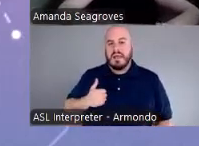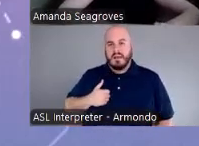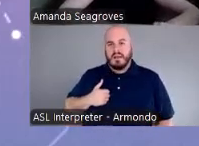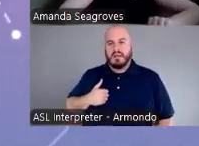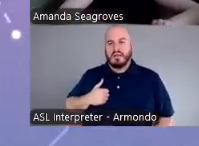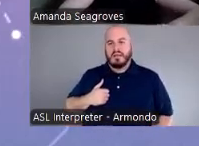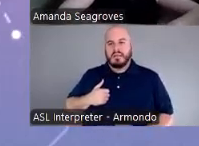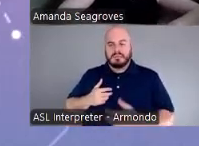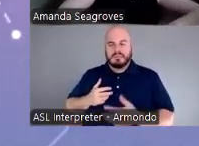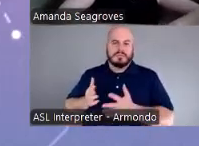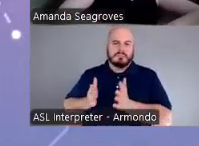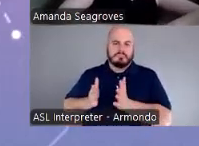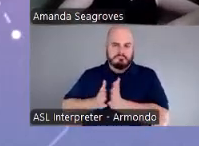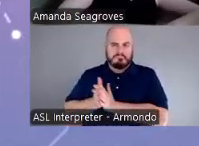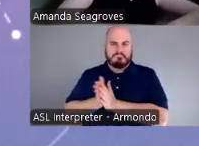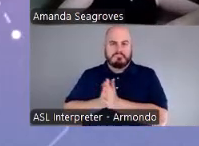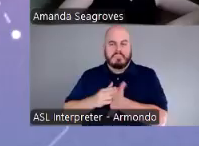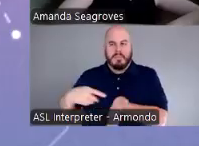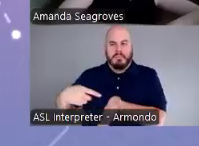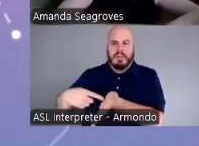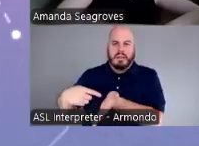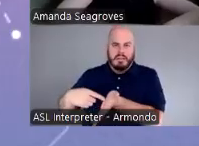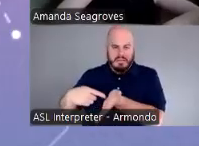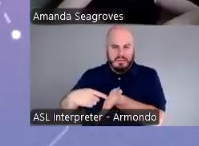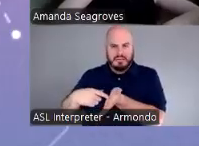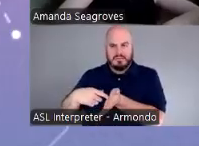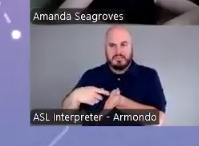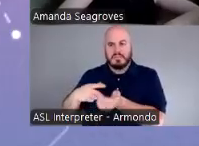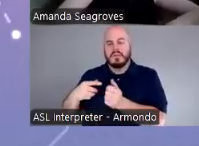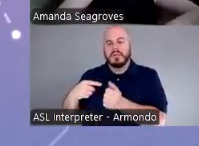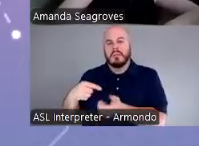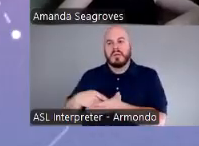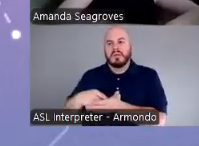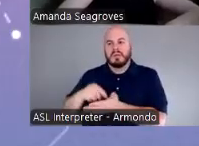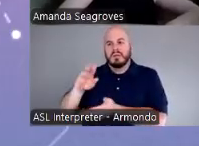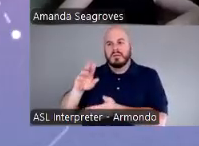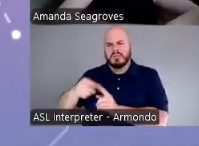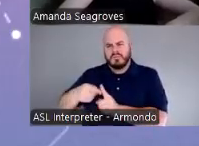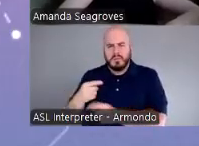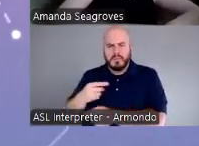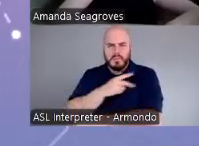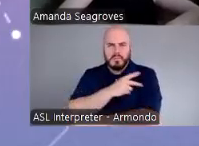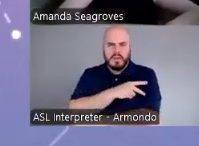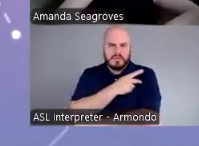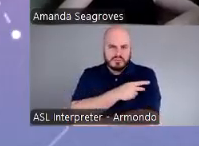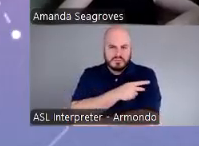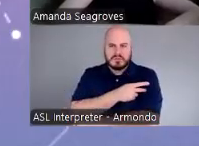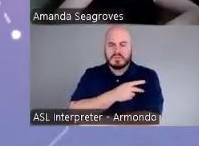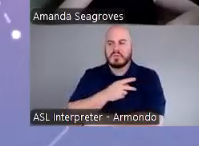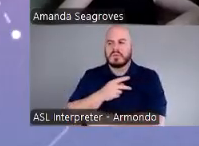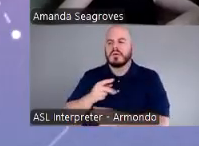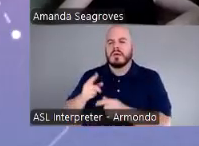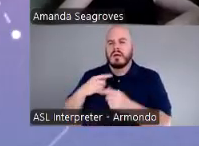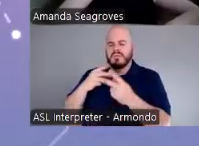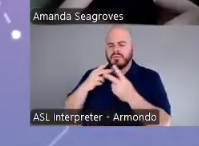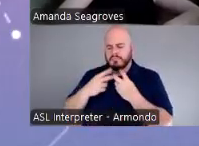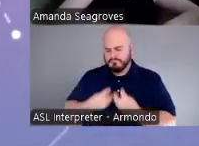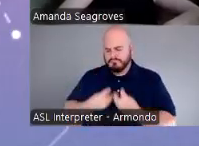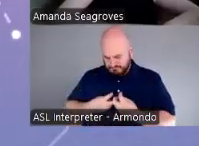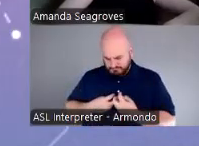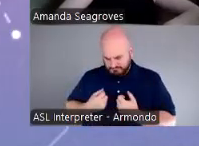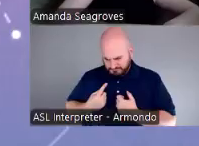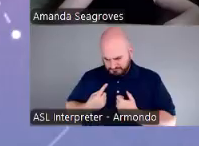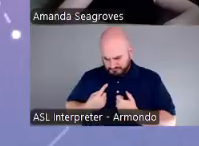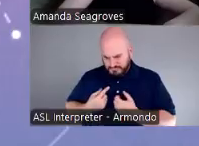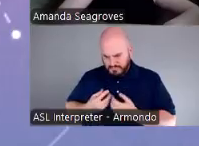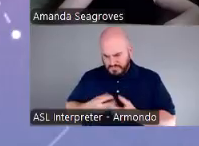the billing, and billing is done based on the patient. But then we really have to look into ourselves and understand, why are we